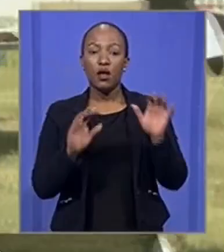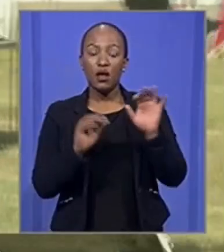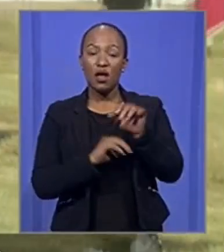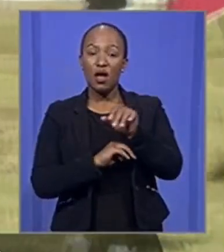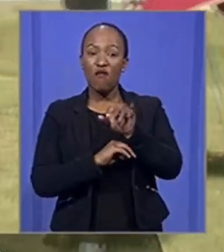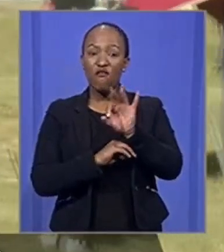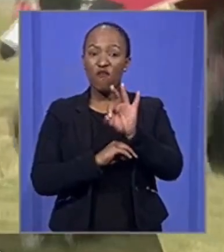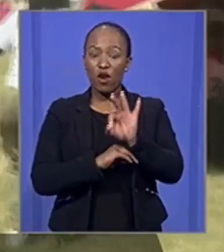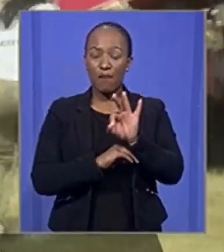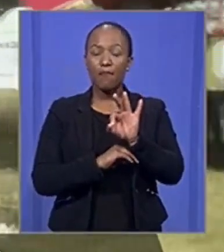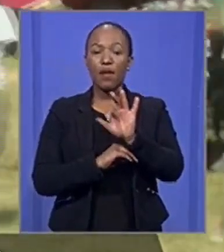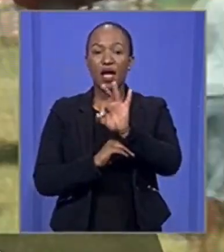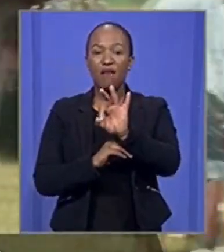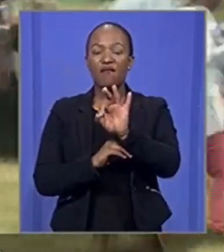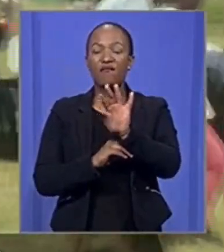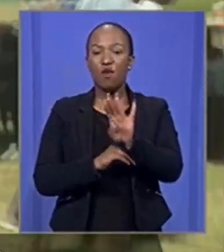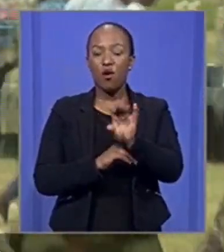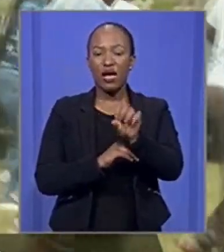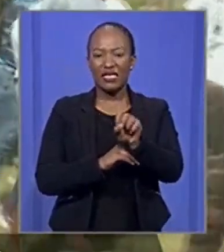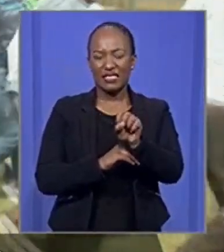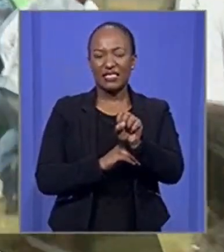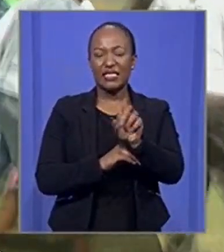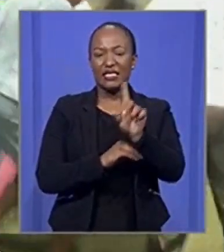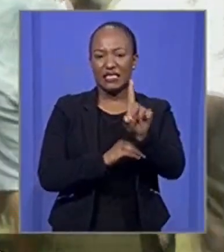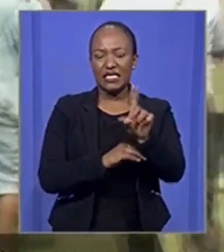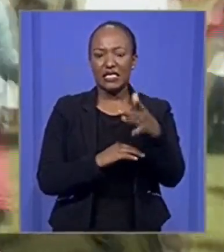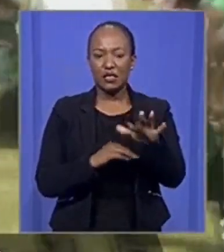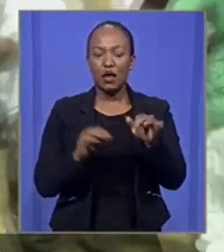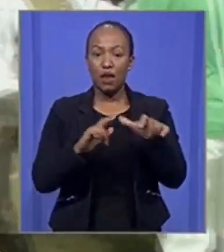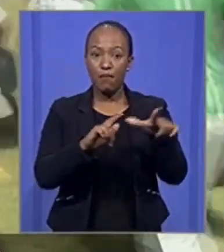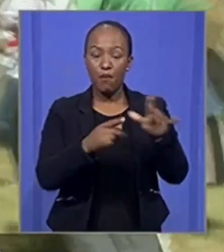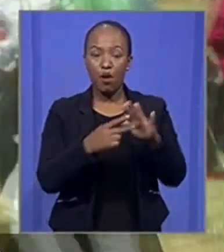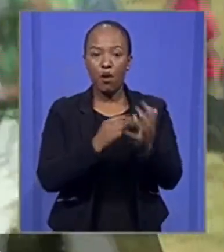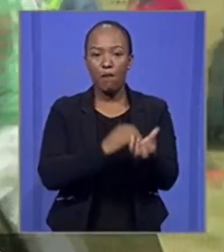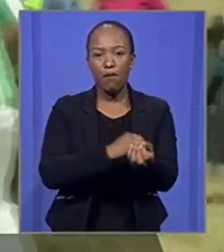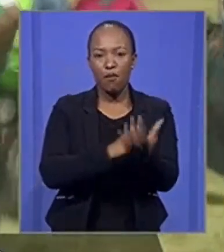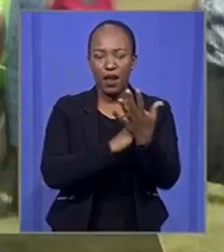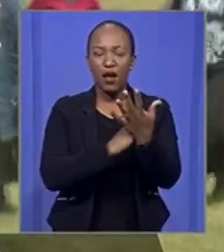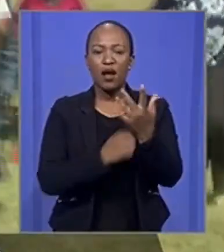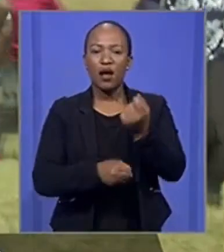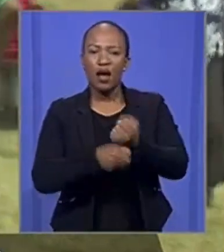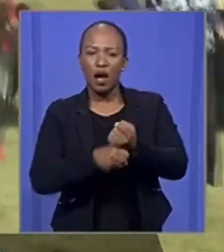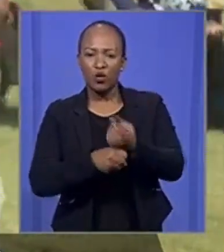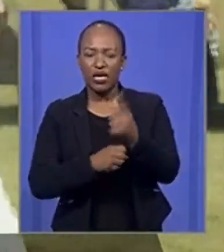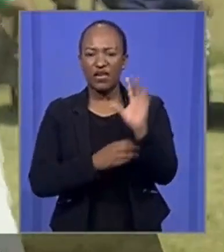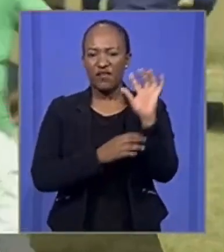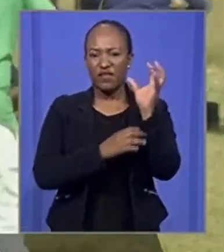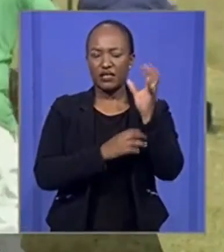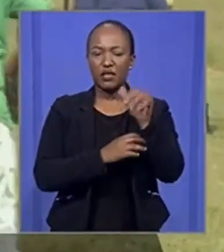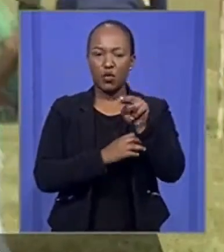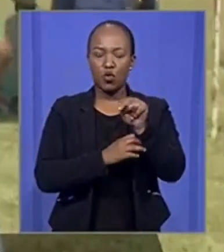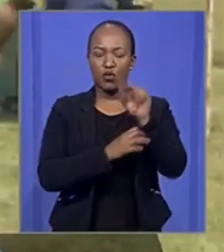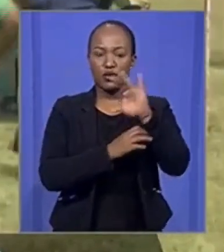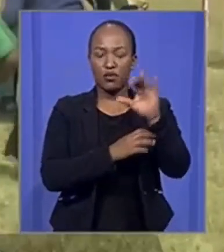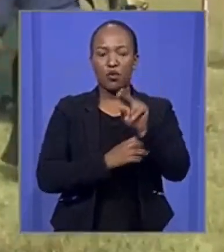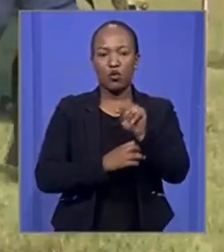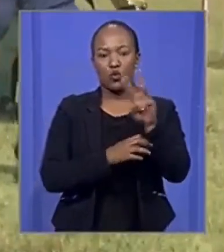tla qhodisana le hlokwa di provinceng tse agang Limpopo, Mpumalanga, Gauteng, Free State, Northern Cape le North